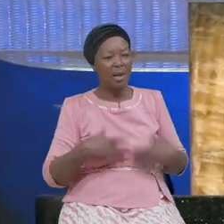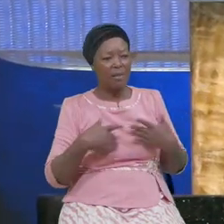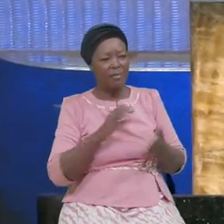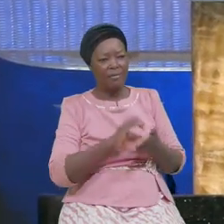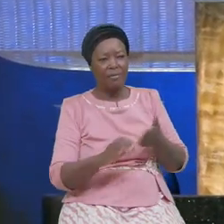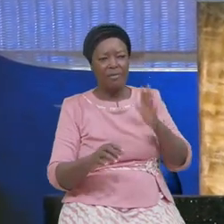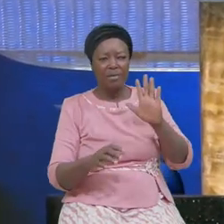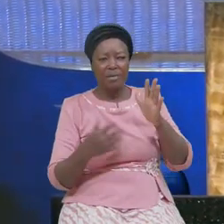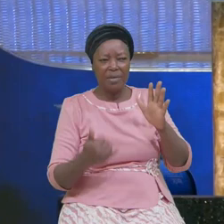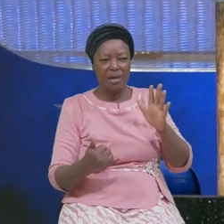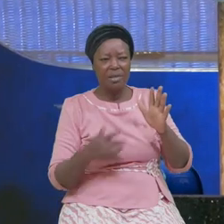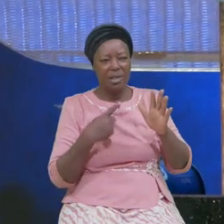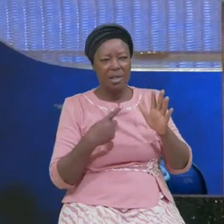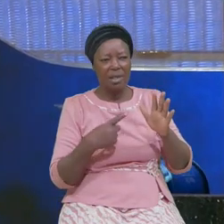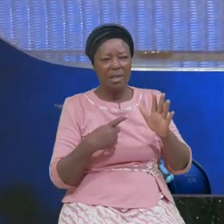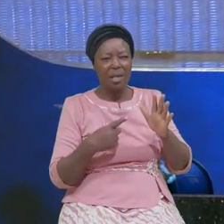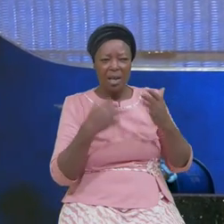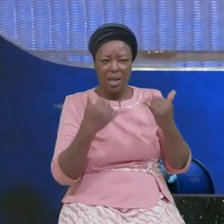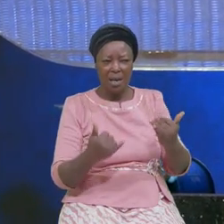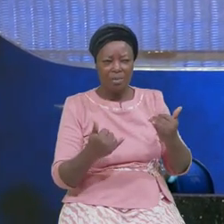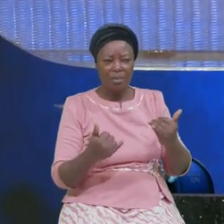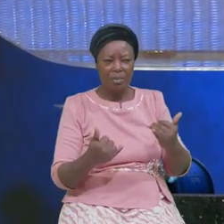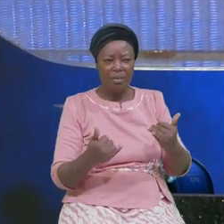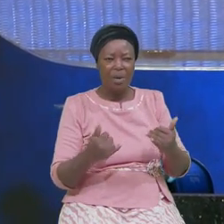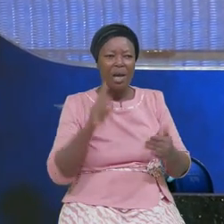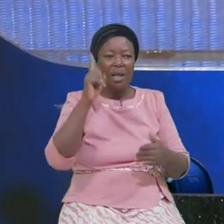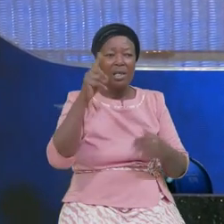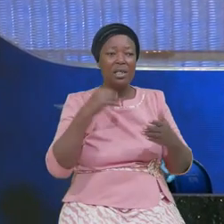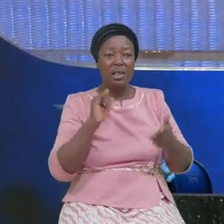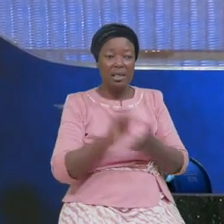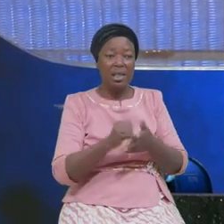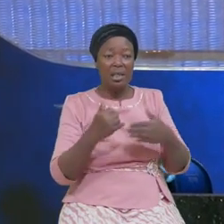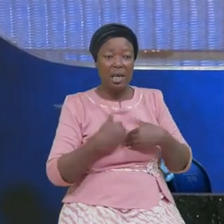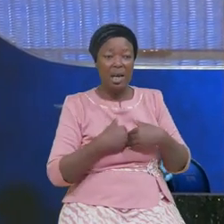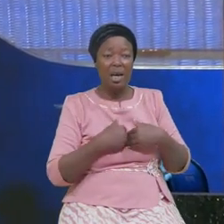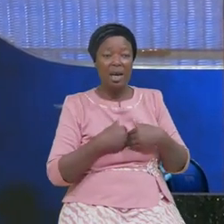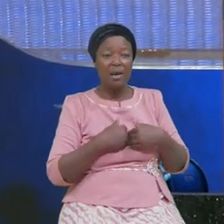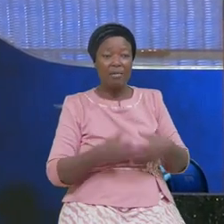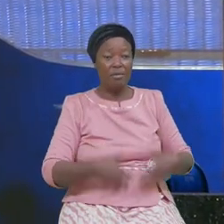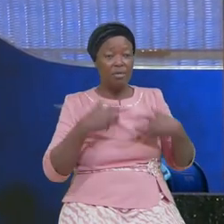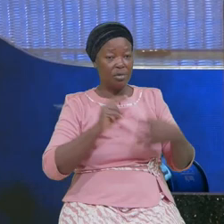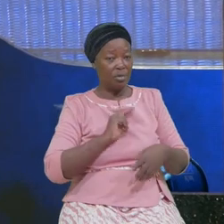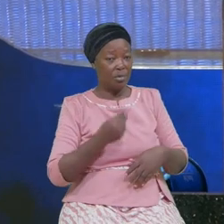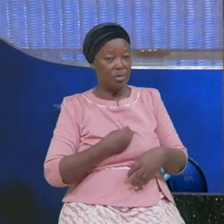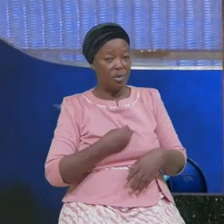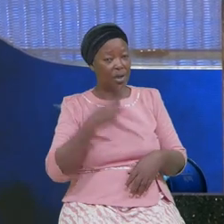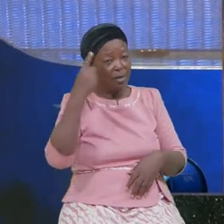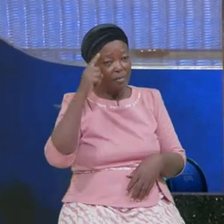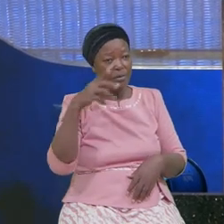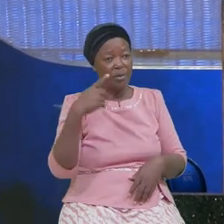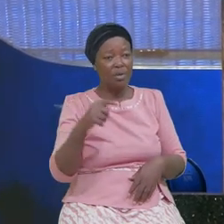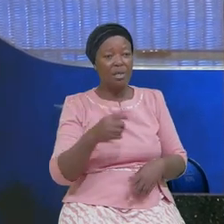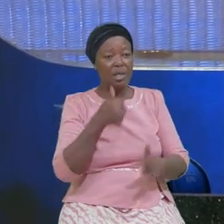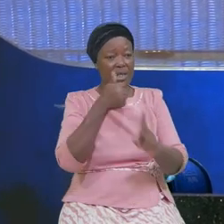has wrought us for the selfsame thing is God,